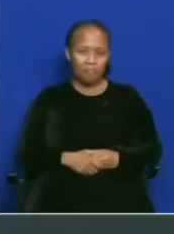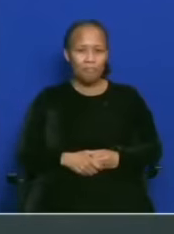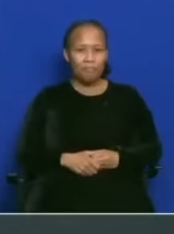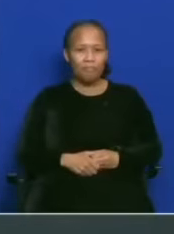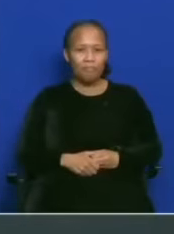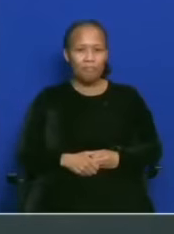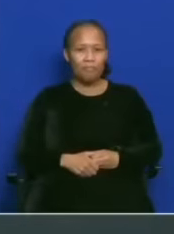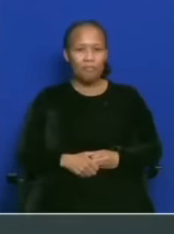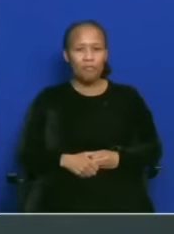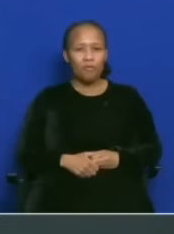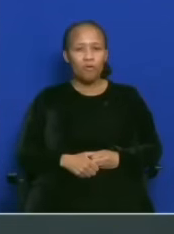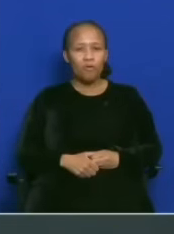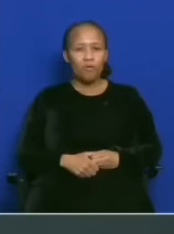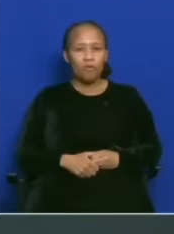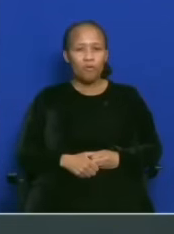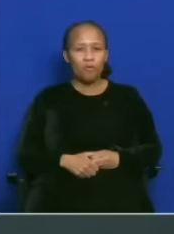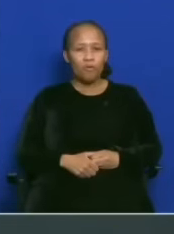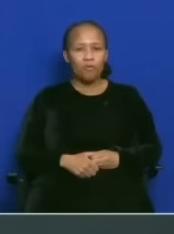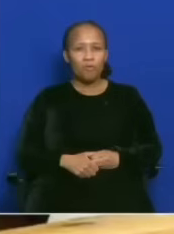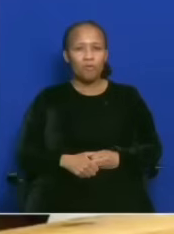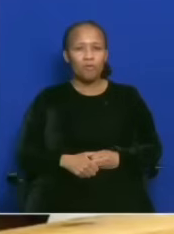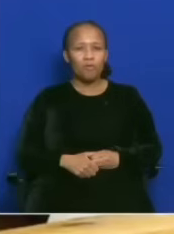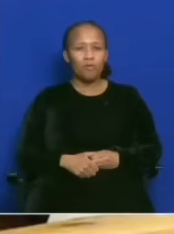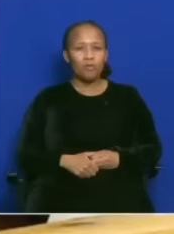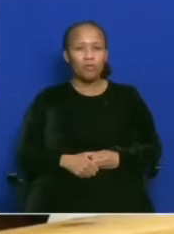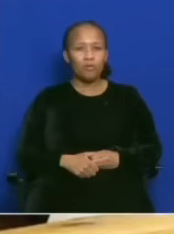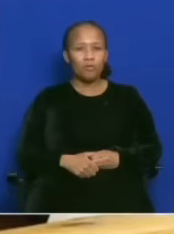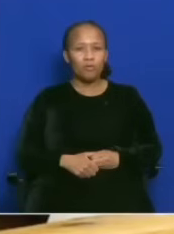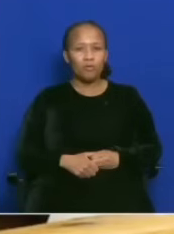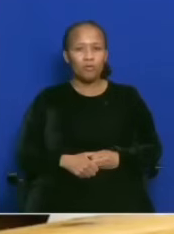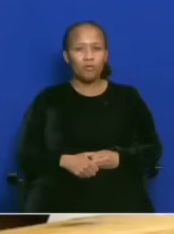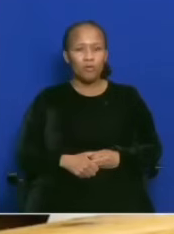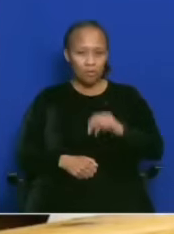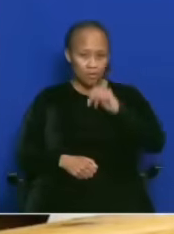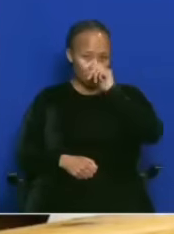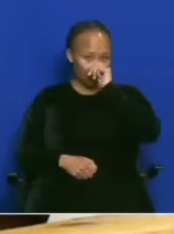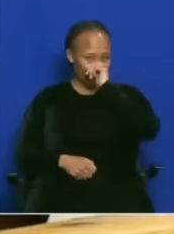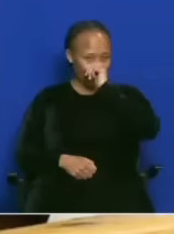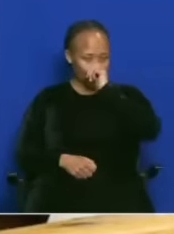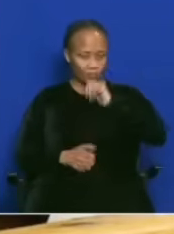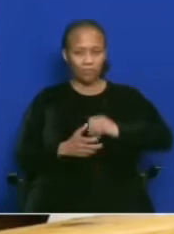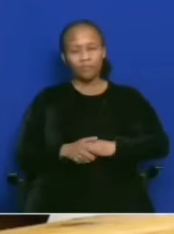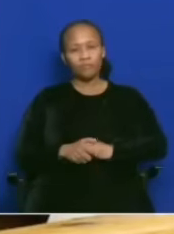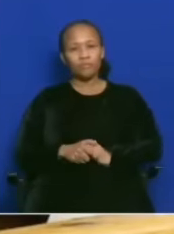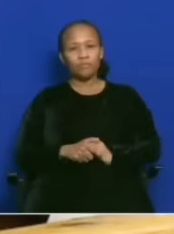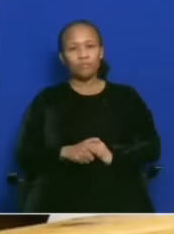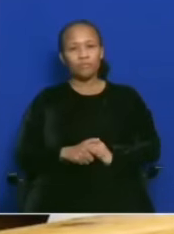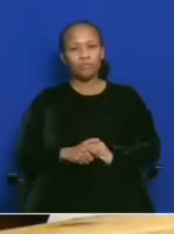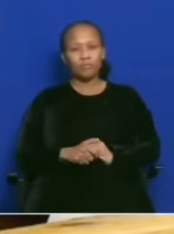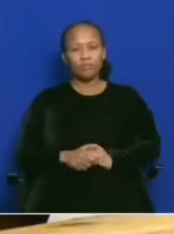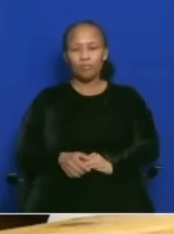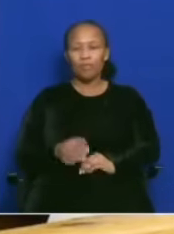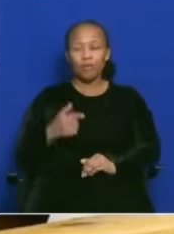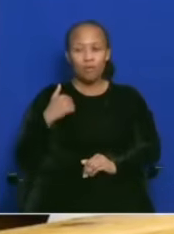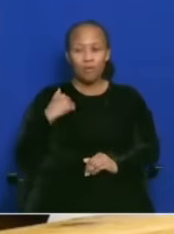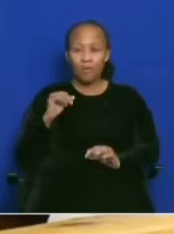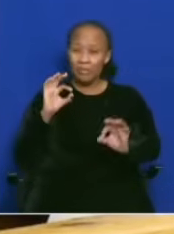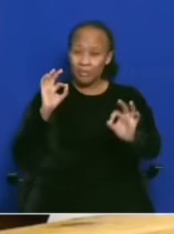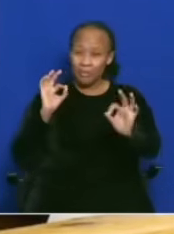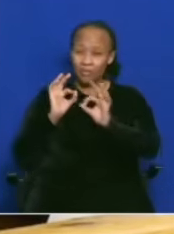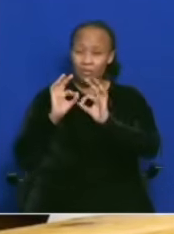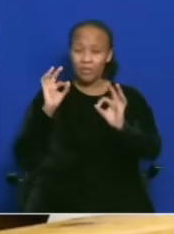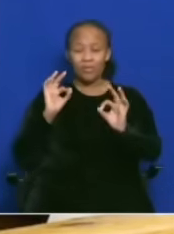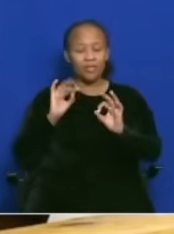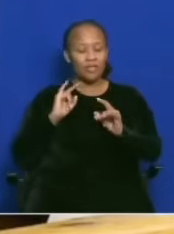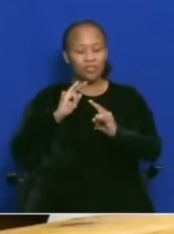And just, Chair, because although I'm going through these specific chats and we are going to come back to different aspects,